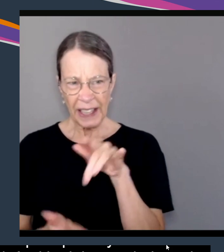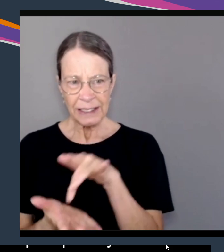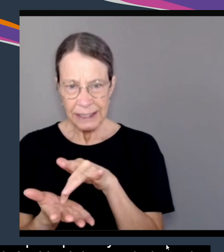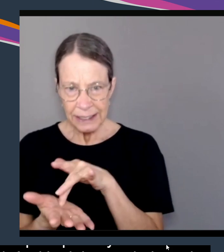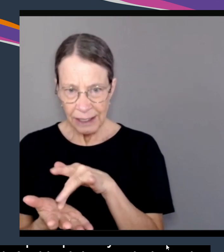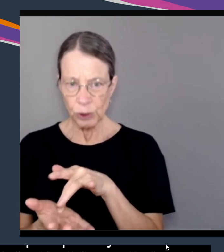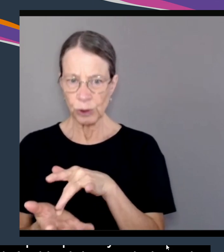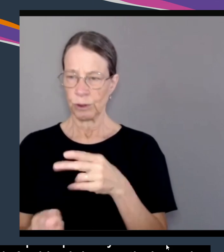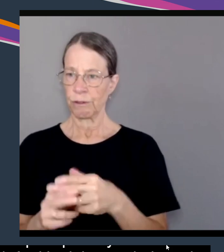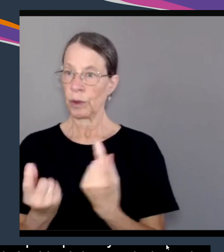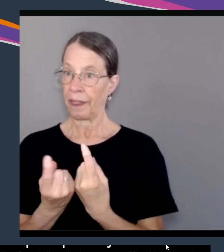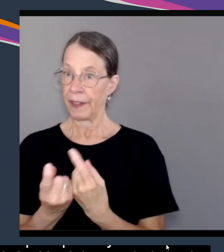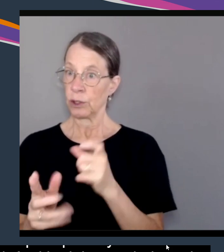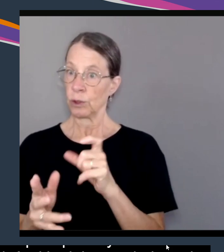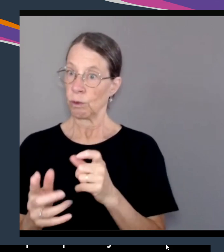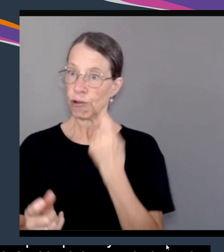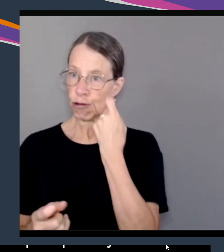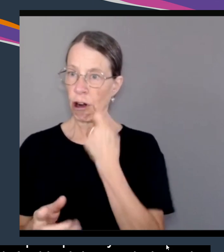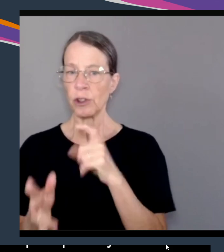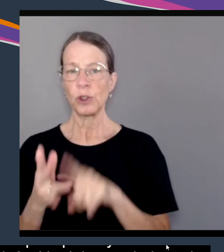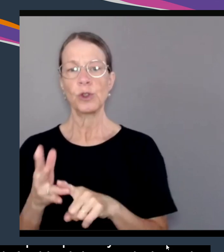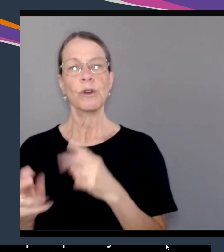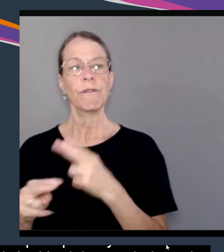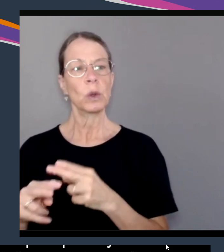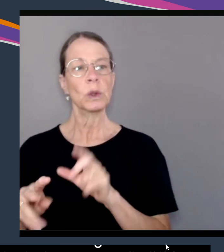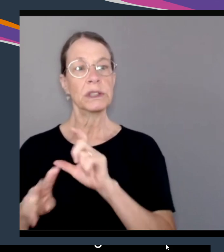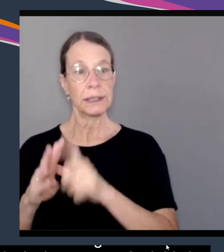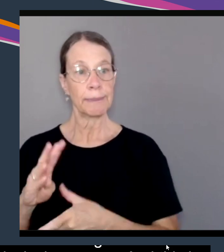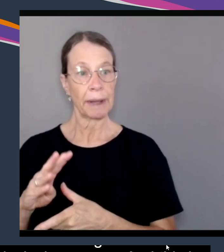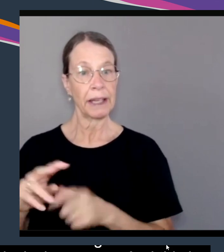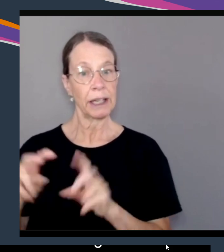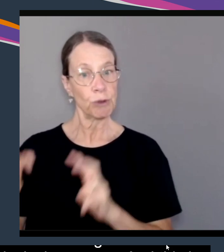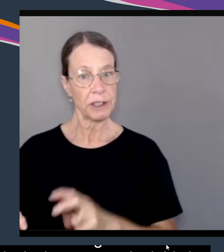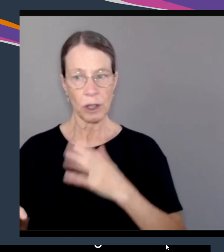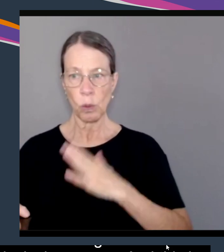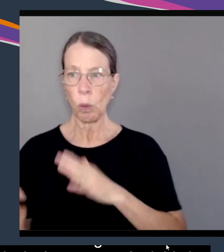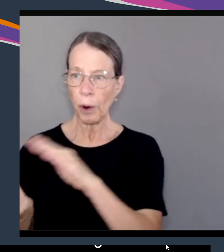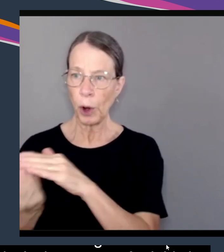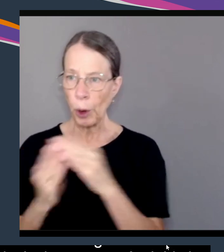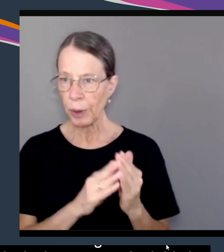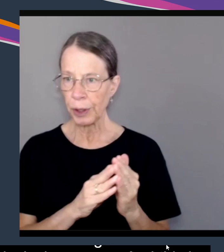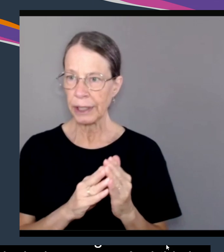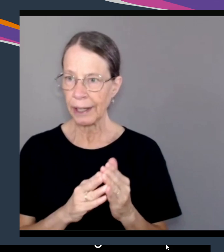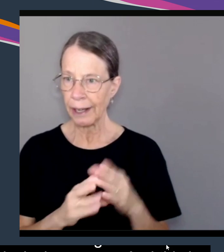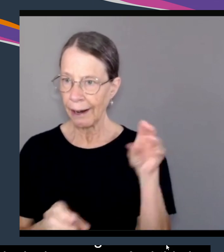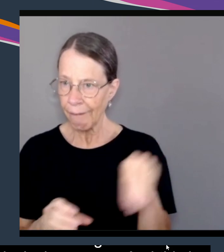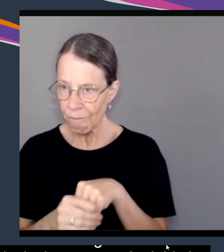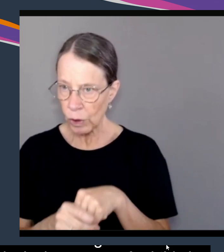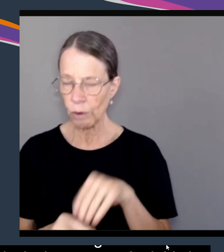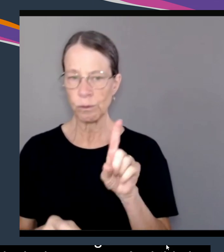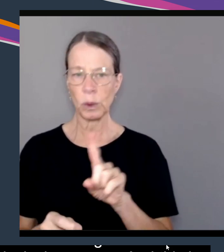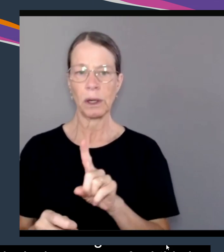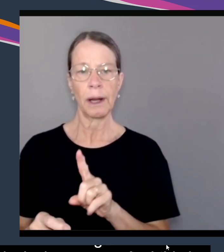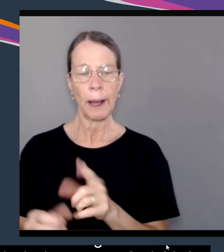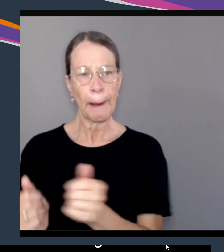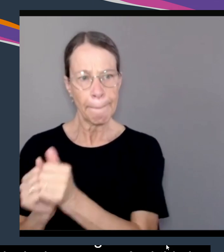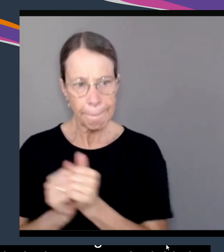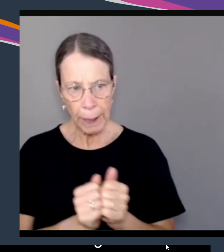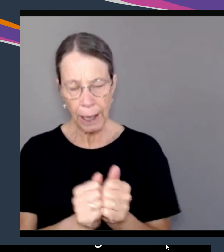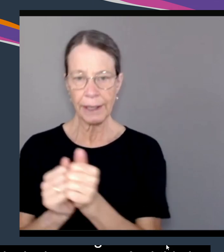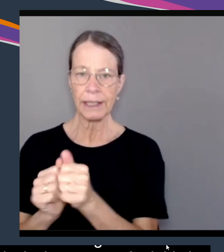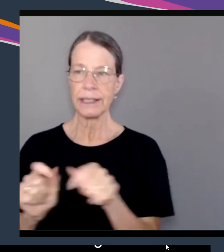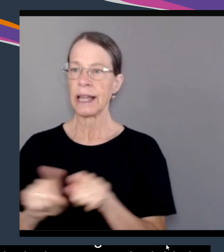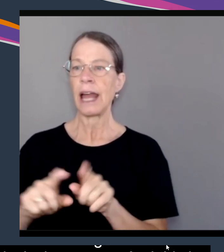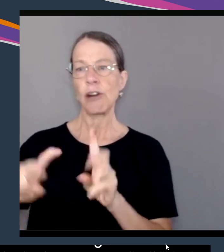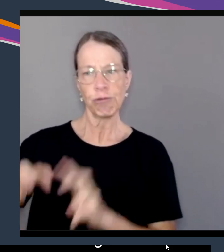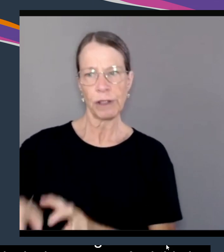with disability research, to bring the community in as partners and as researchers, as experts, as a